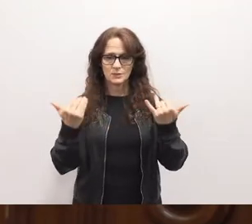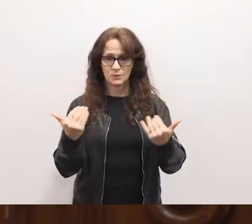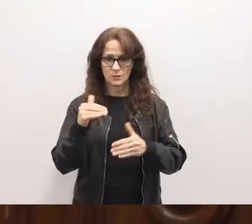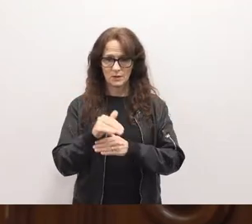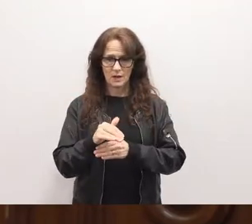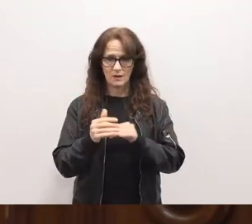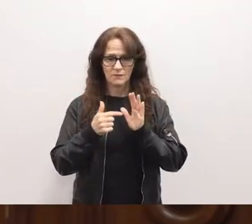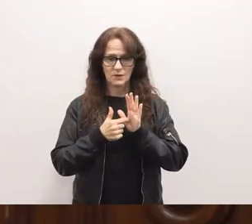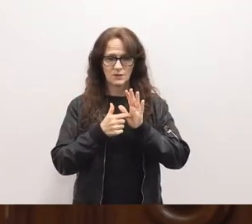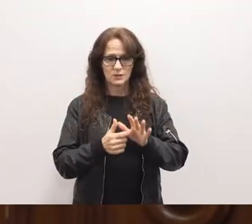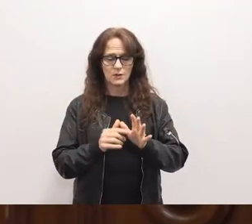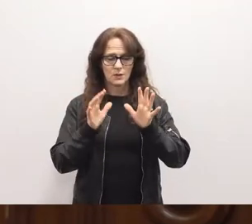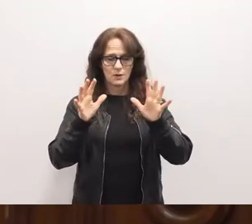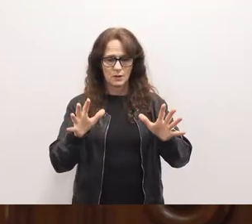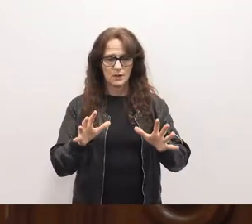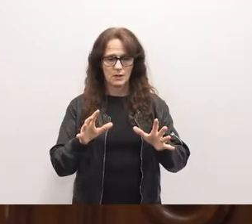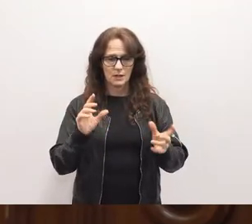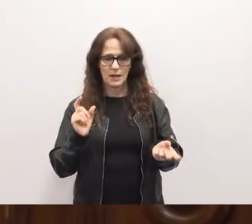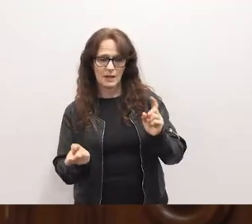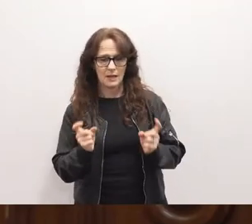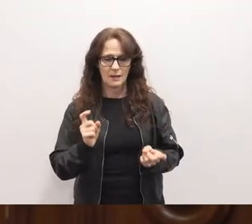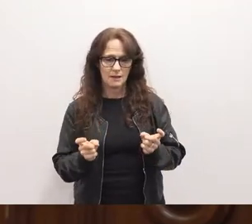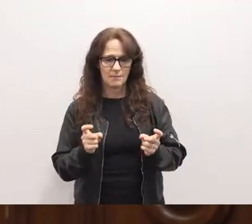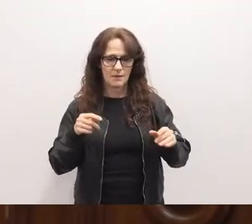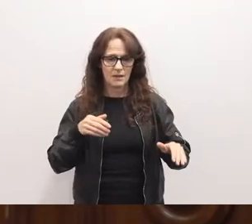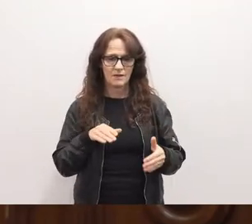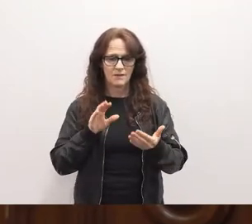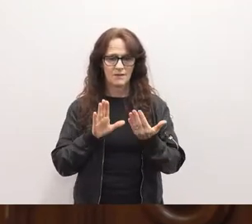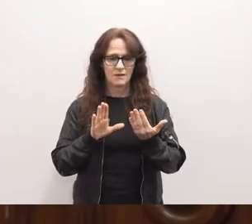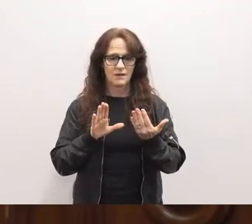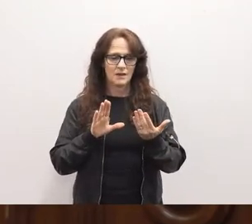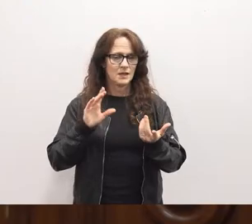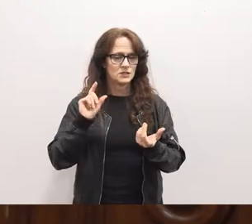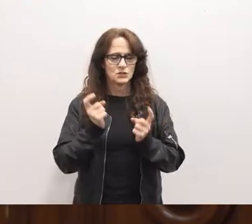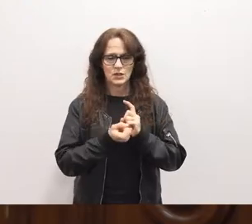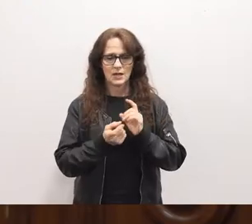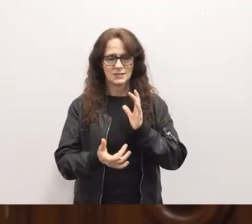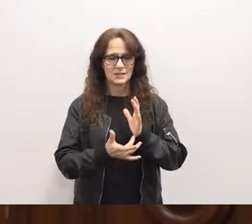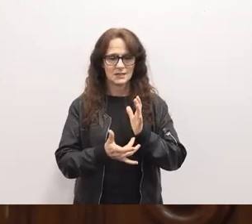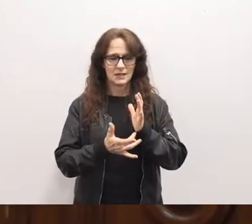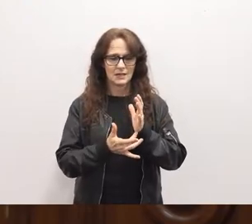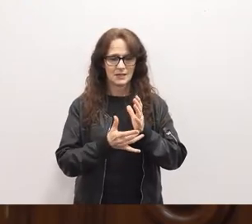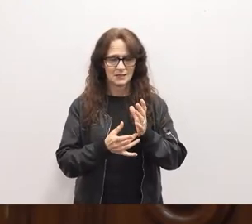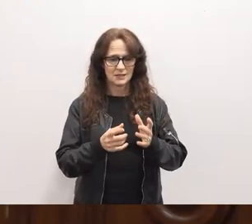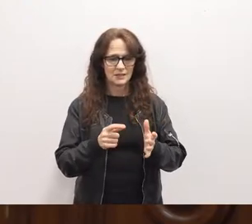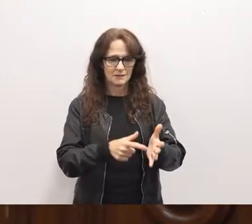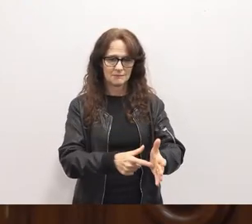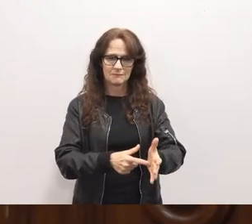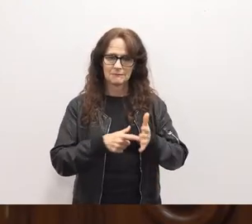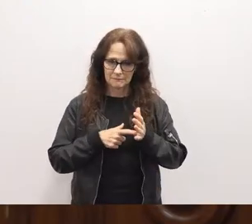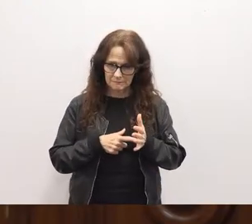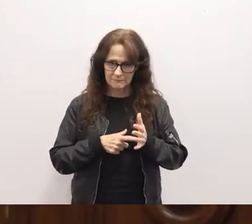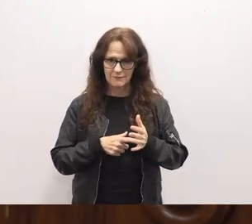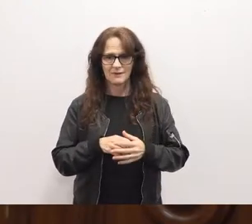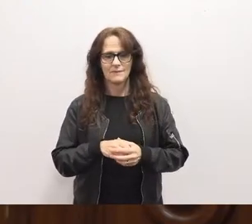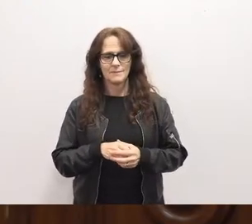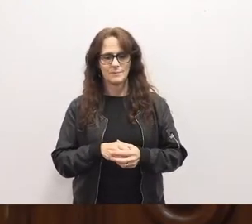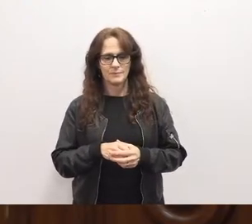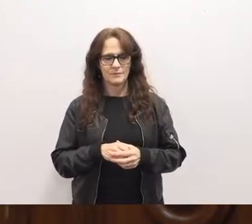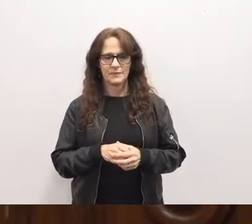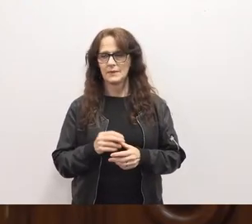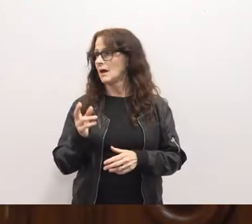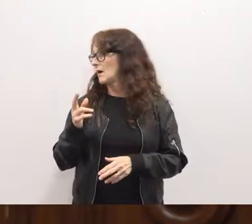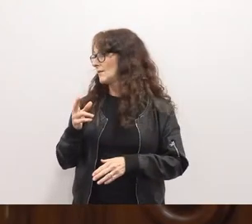for showing great adaptability in the face of ever-changing technology demands. That is an